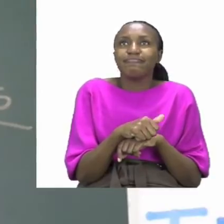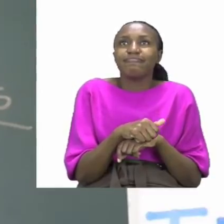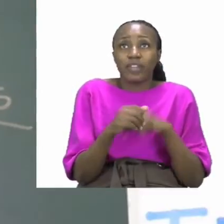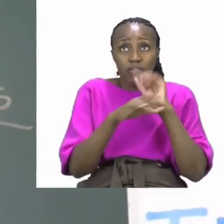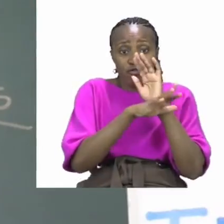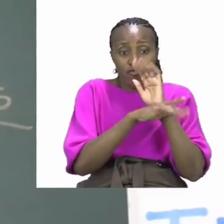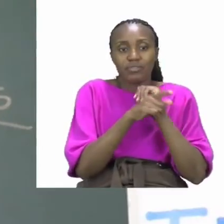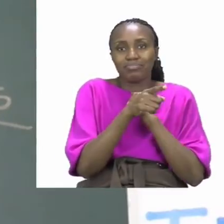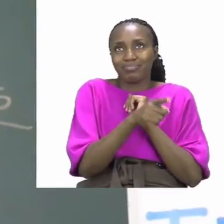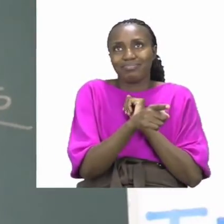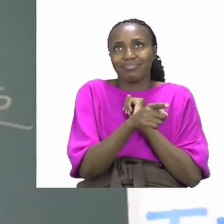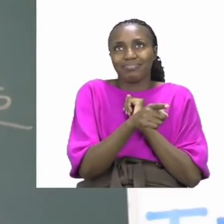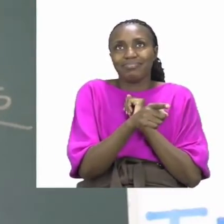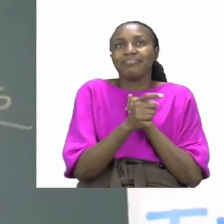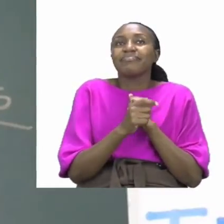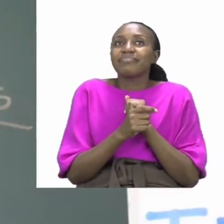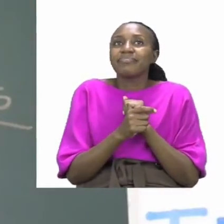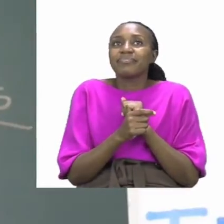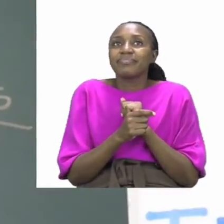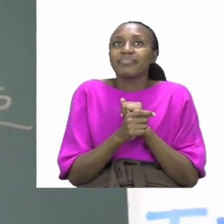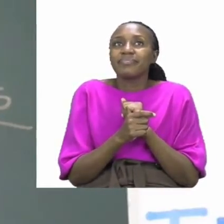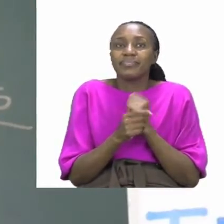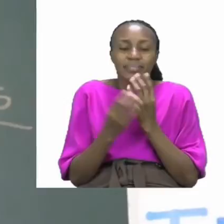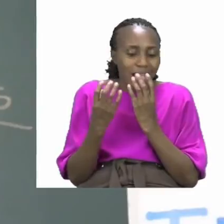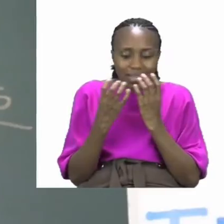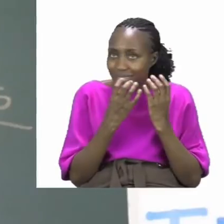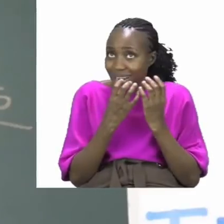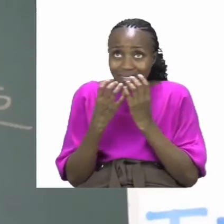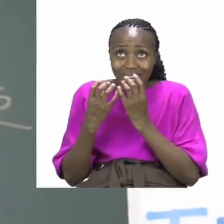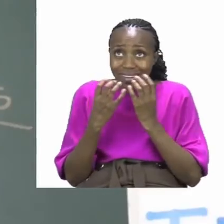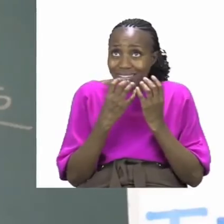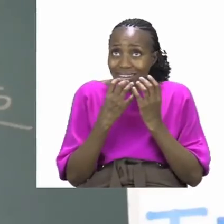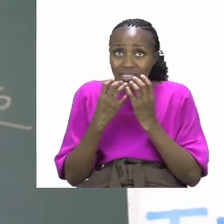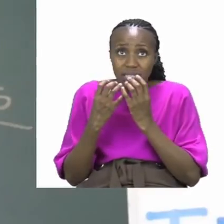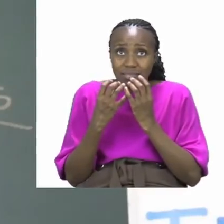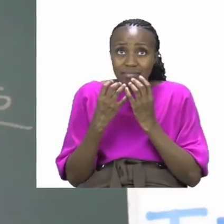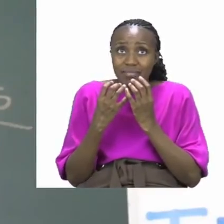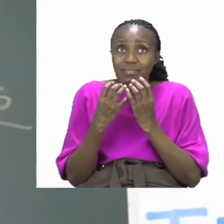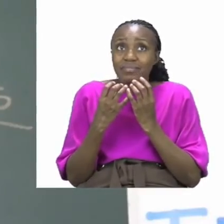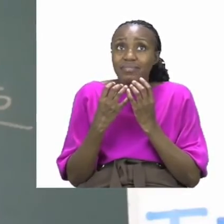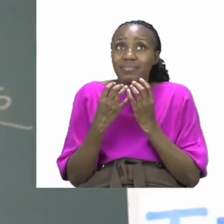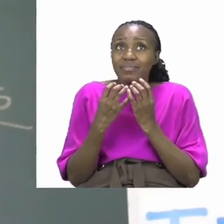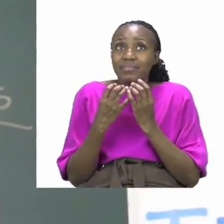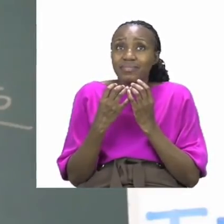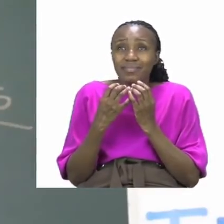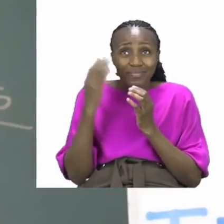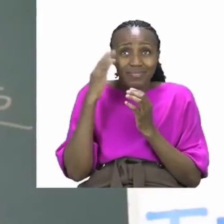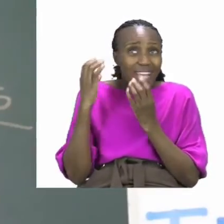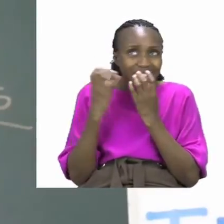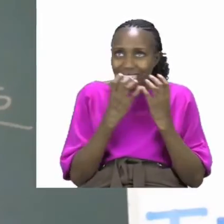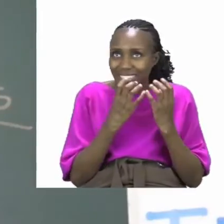a fruit. Then we have watermelon. Now I know you know what a watermelon